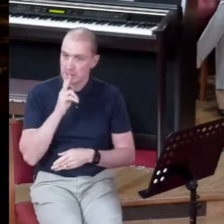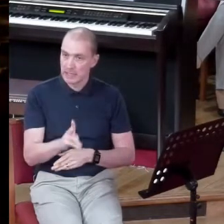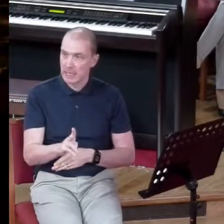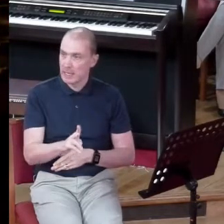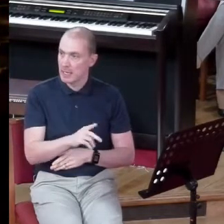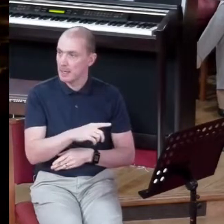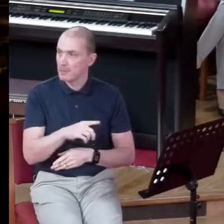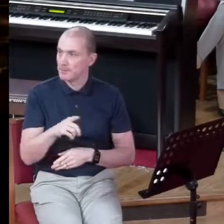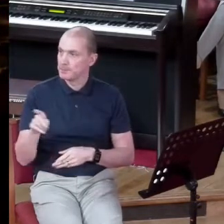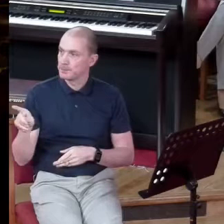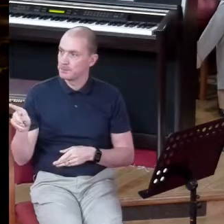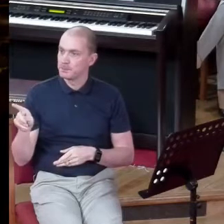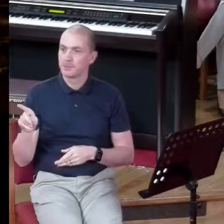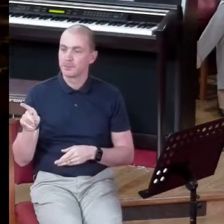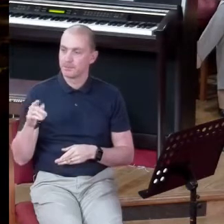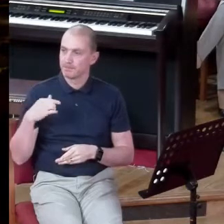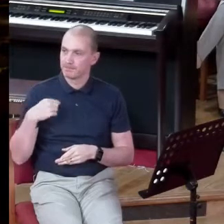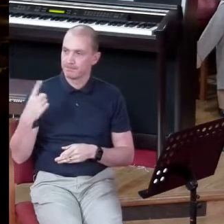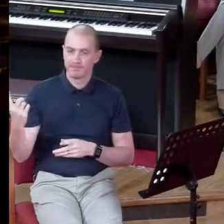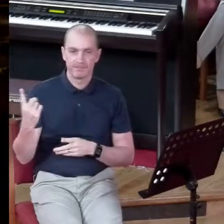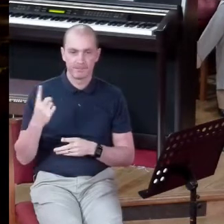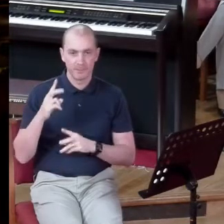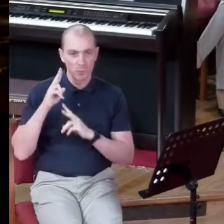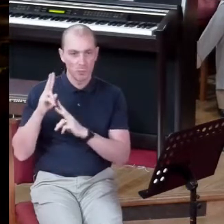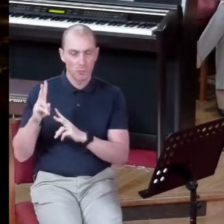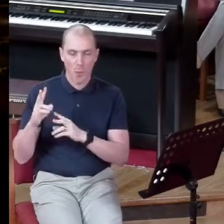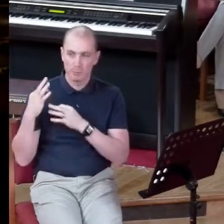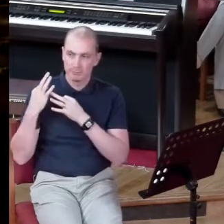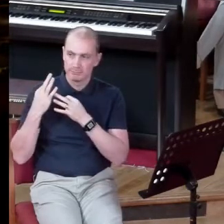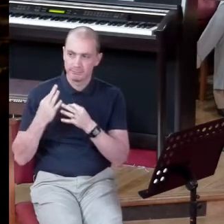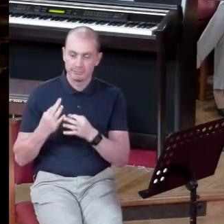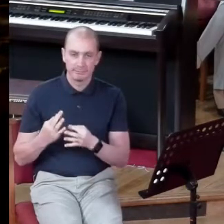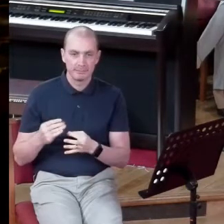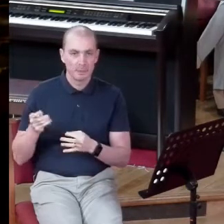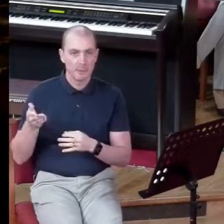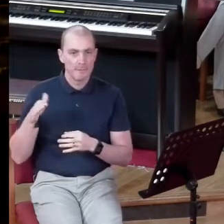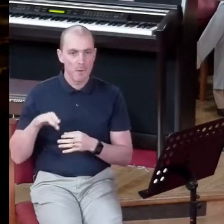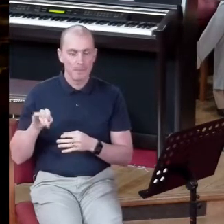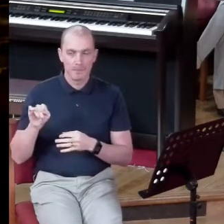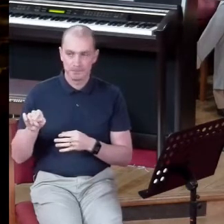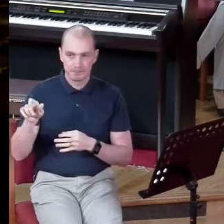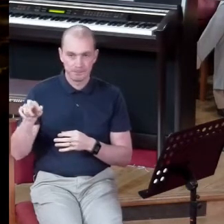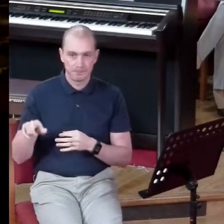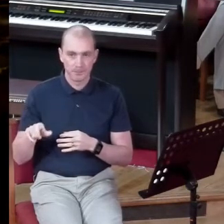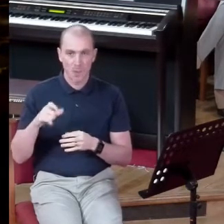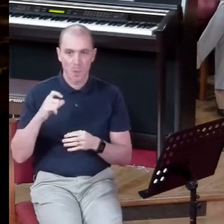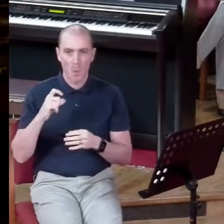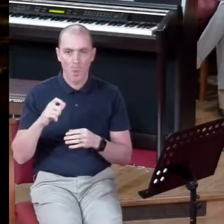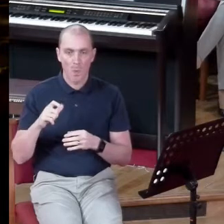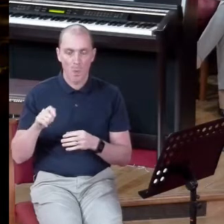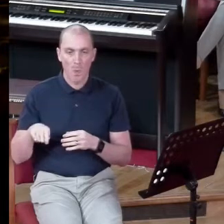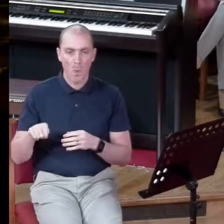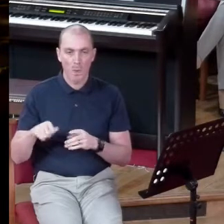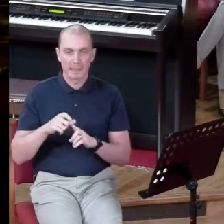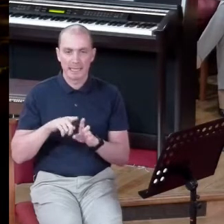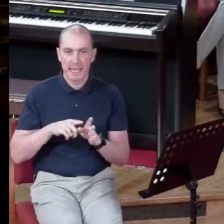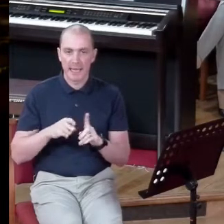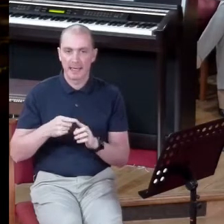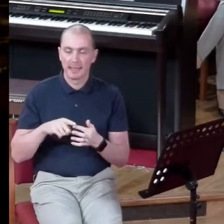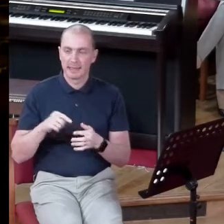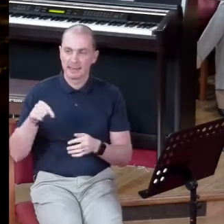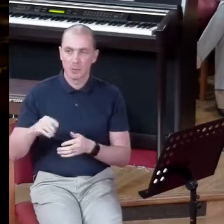Kevin here this morning. I was talking to him earlier and it's nice to see him here. So through from Court Dyke, he's on a holiday break. And